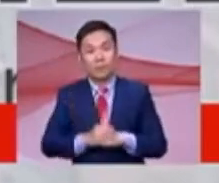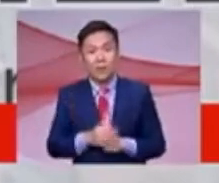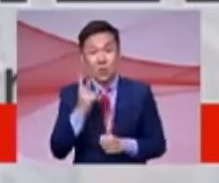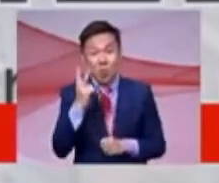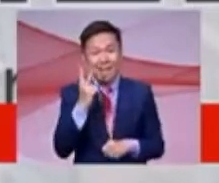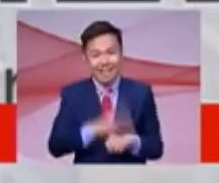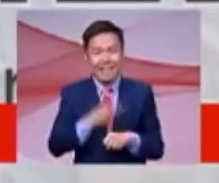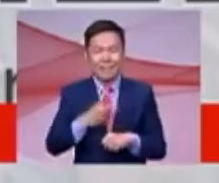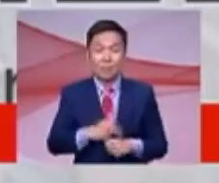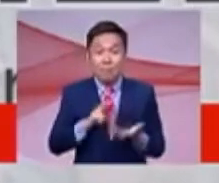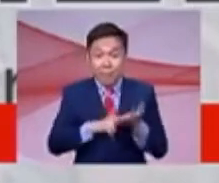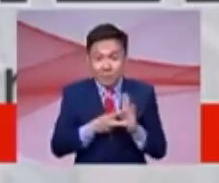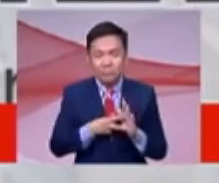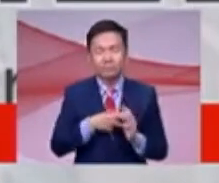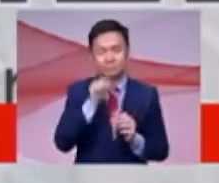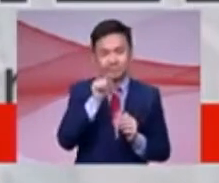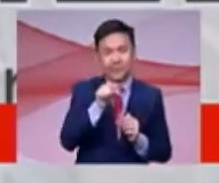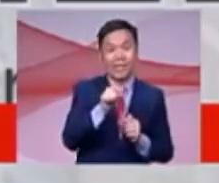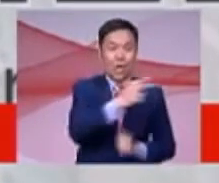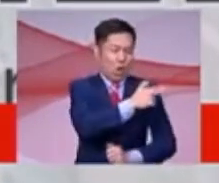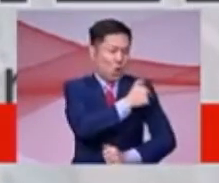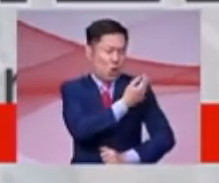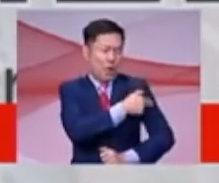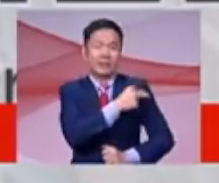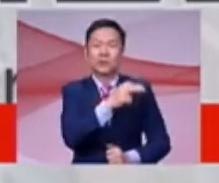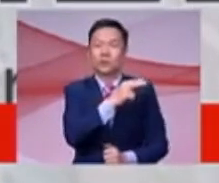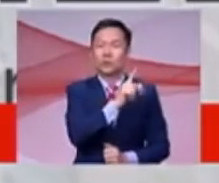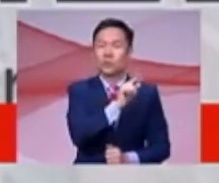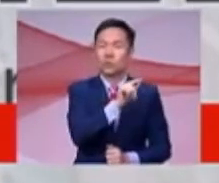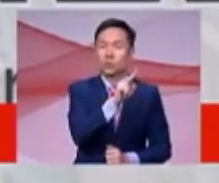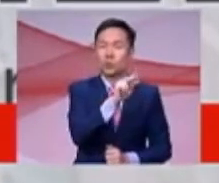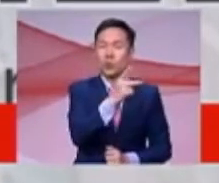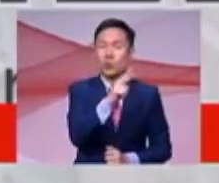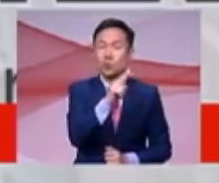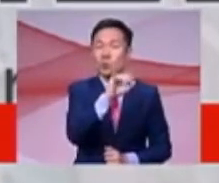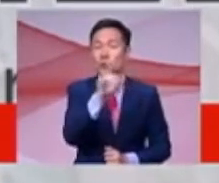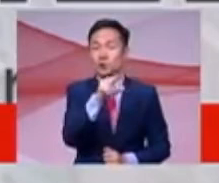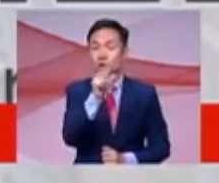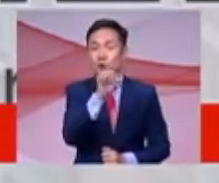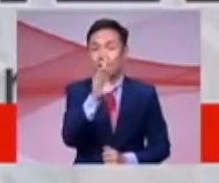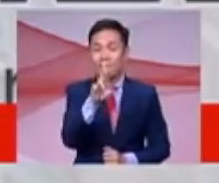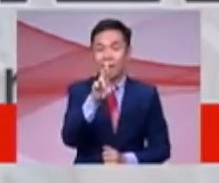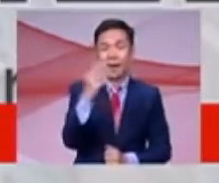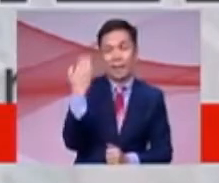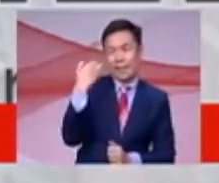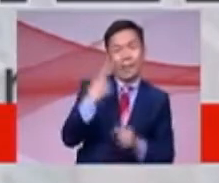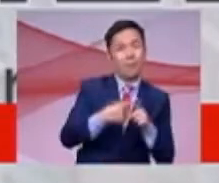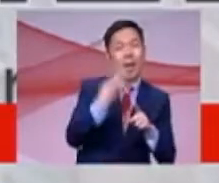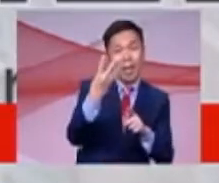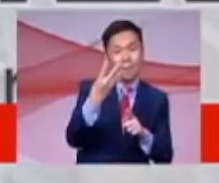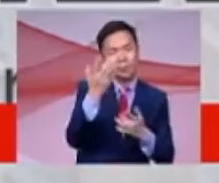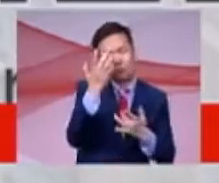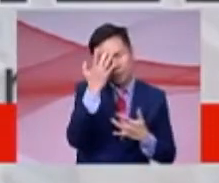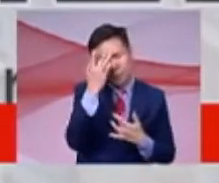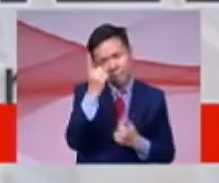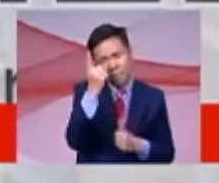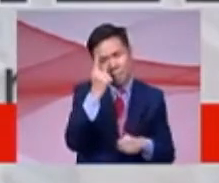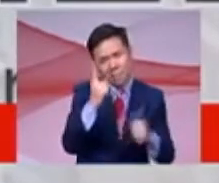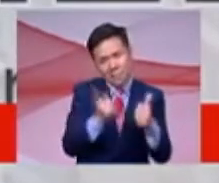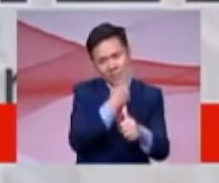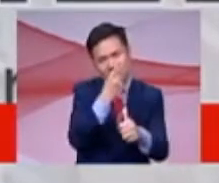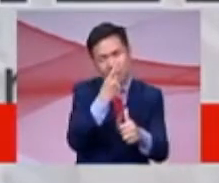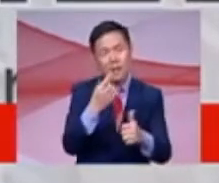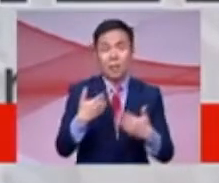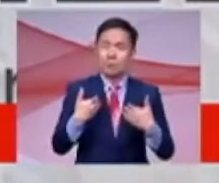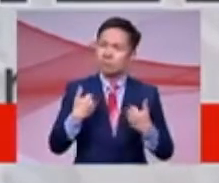the case in hospital Tuanku Jaafar, he was infected in April 2020. And